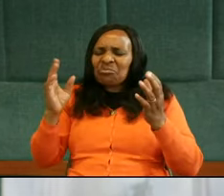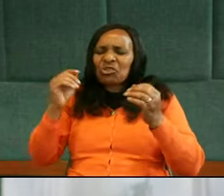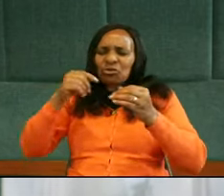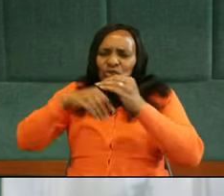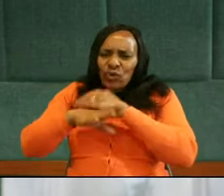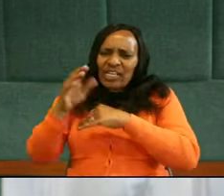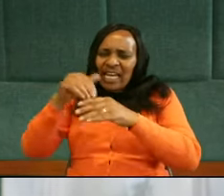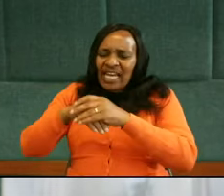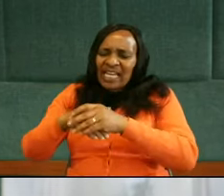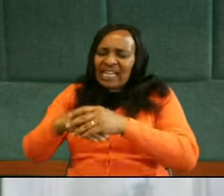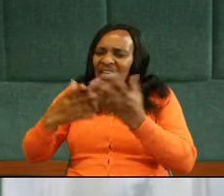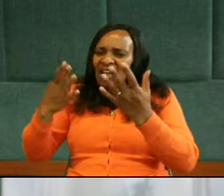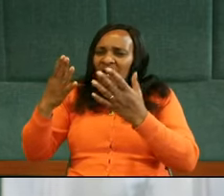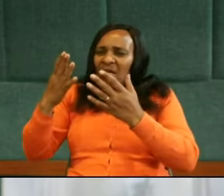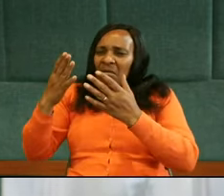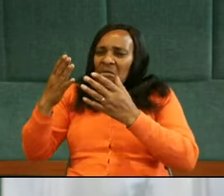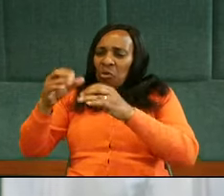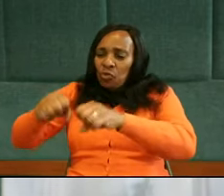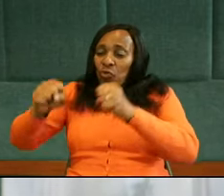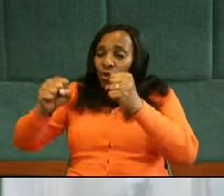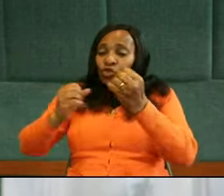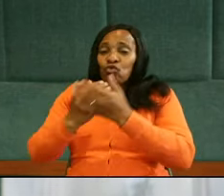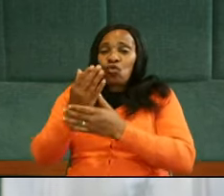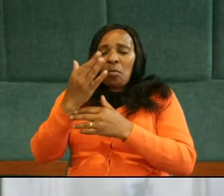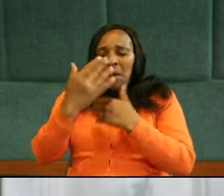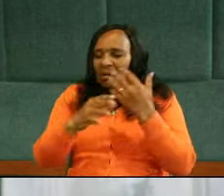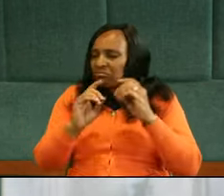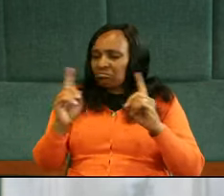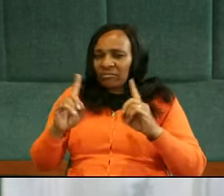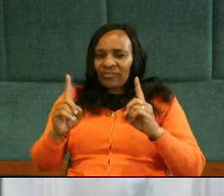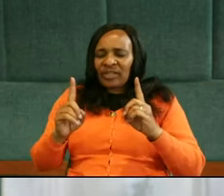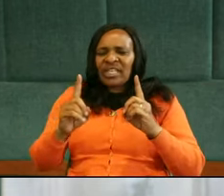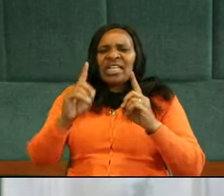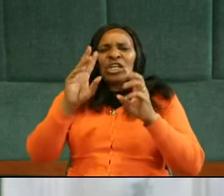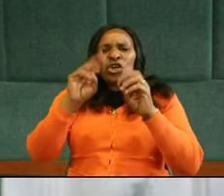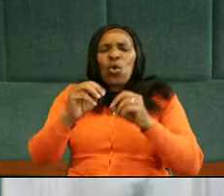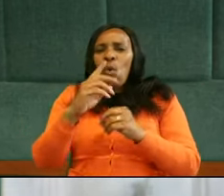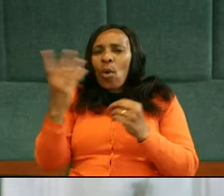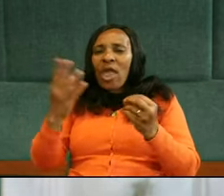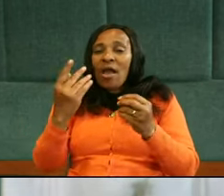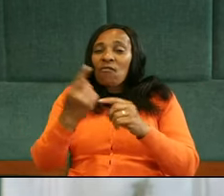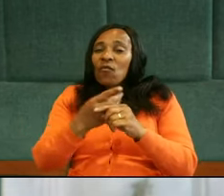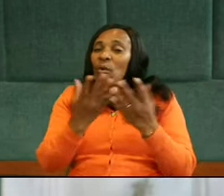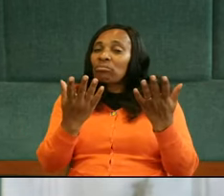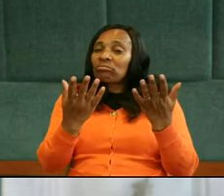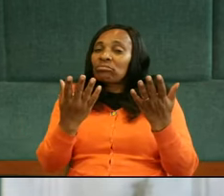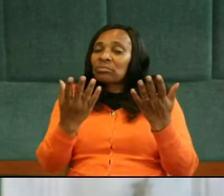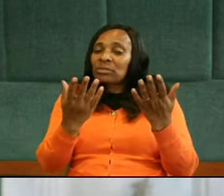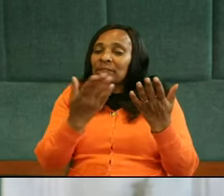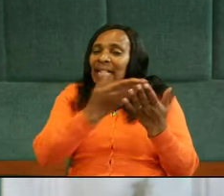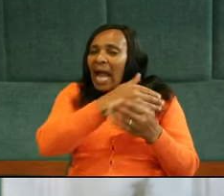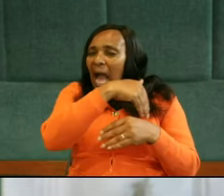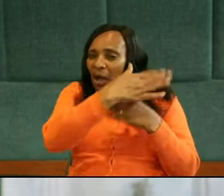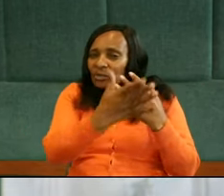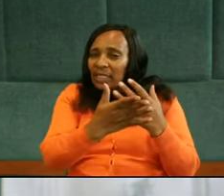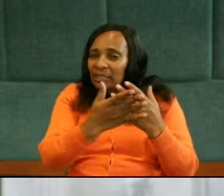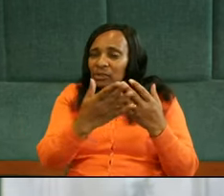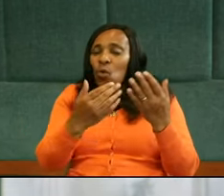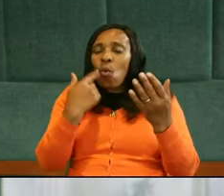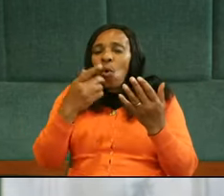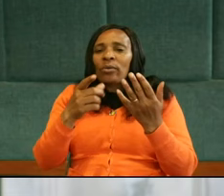by blood. Mm-hmm. He was just a nobody from nowhere who was anointed by God. But